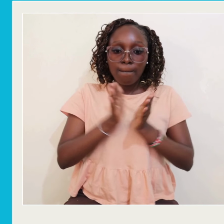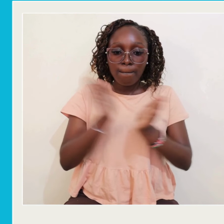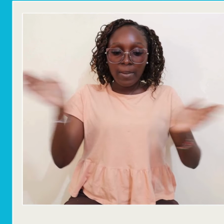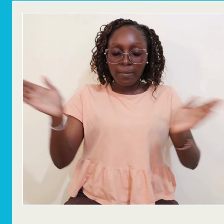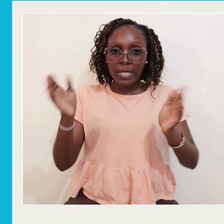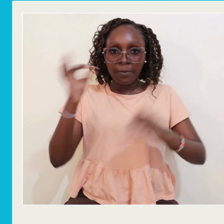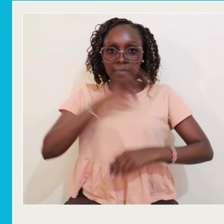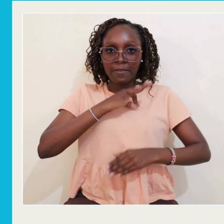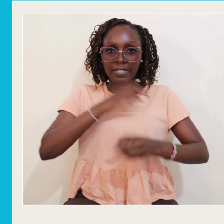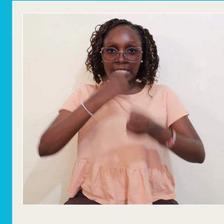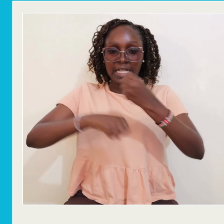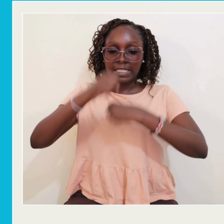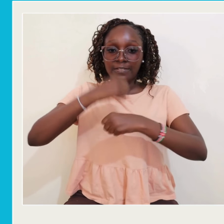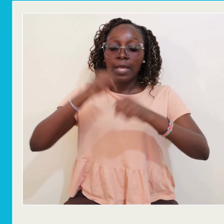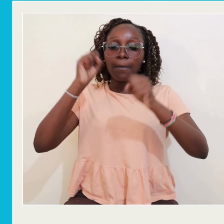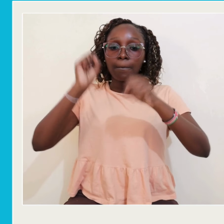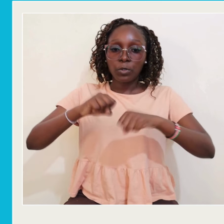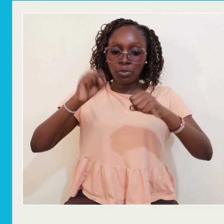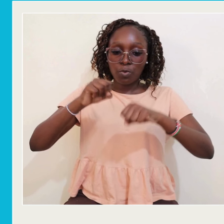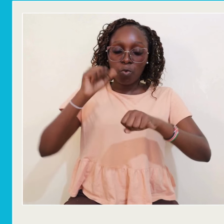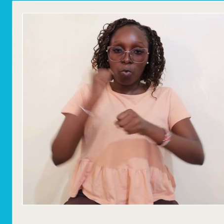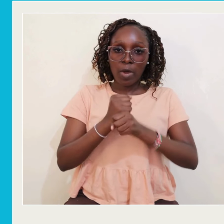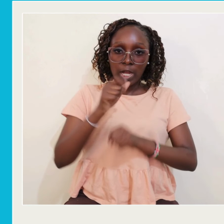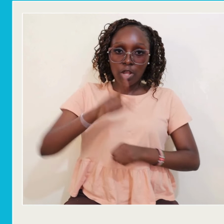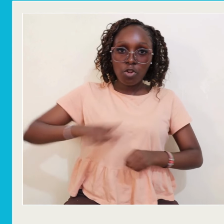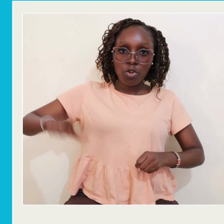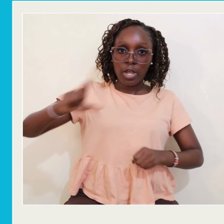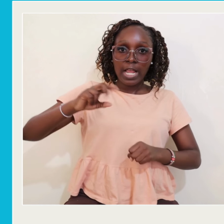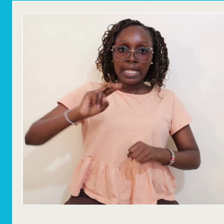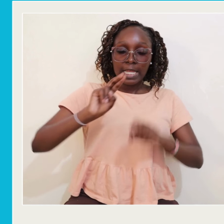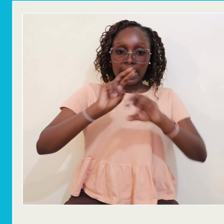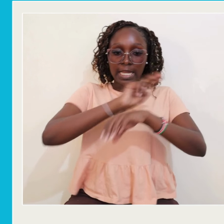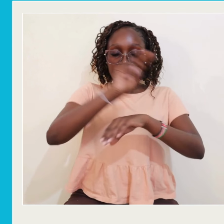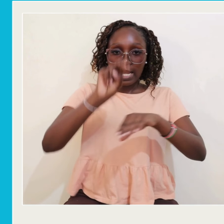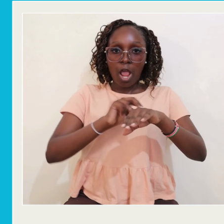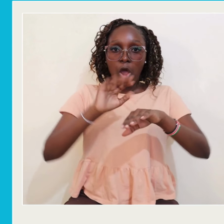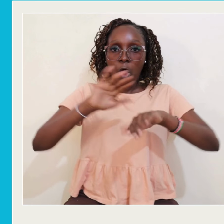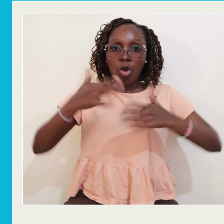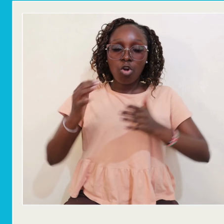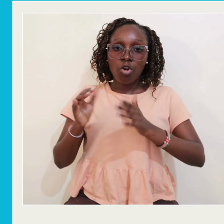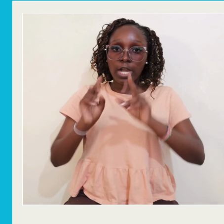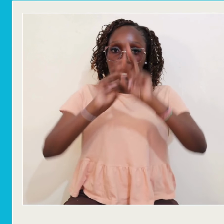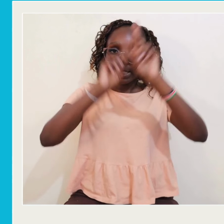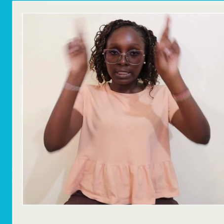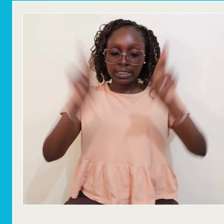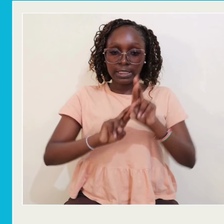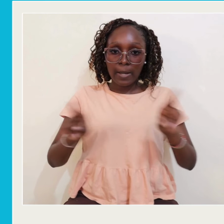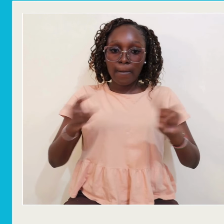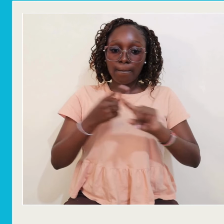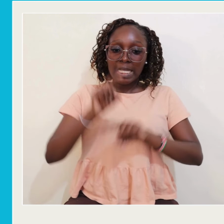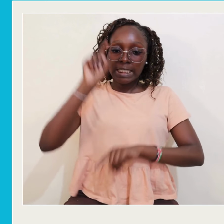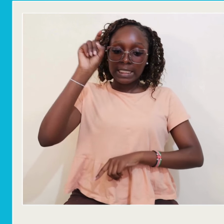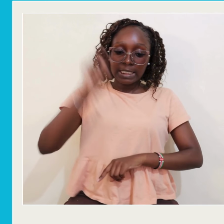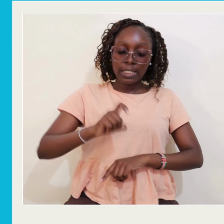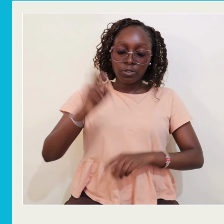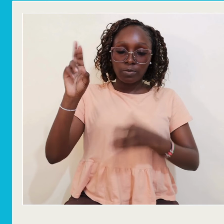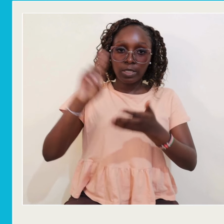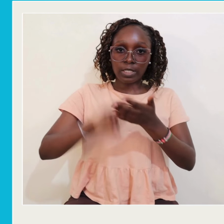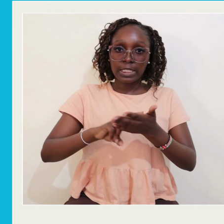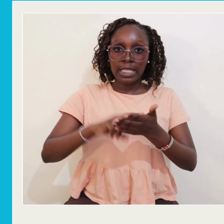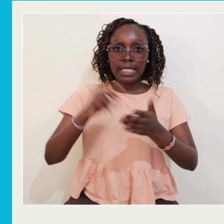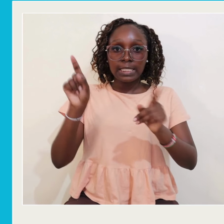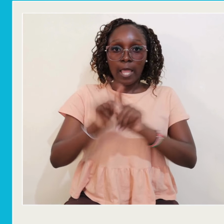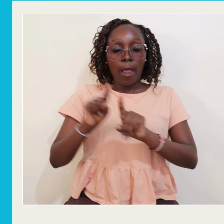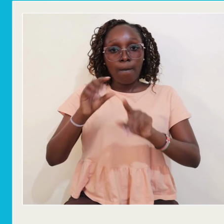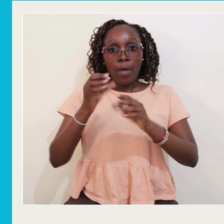activities. It can operate locally, nationally, or internationally, and ought to be registered